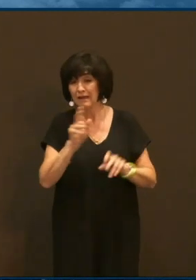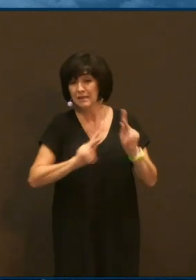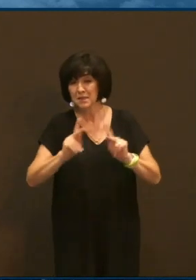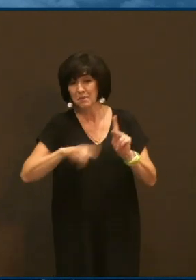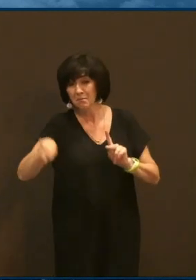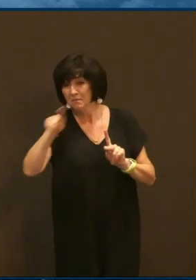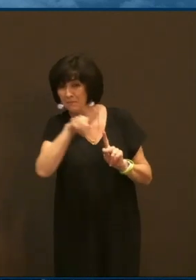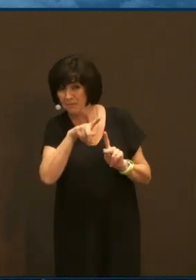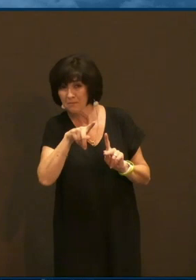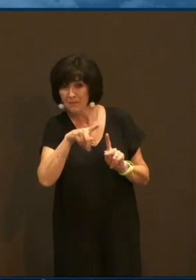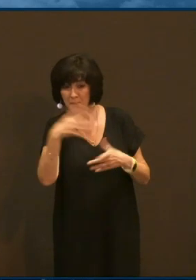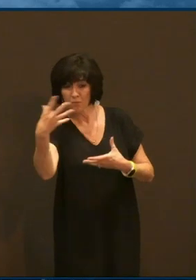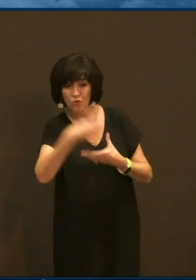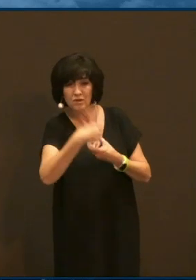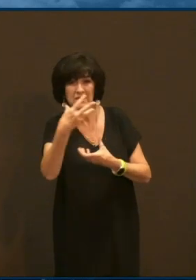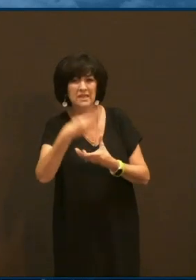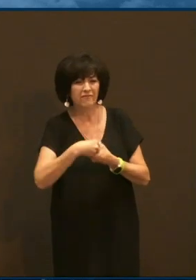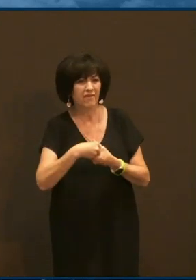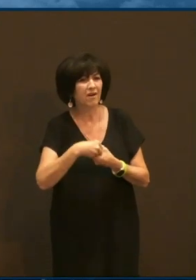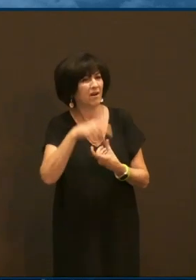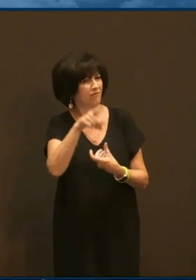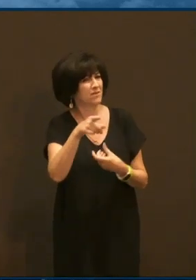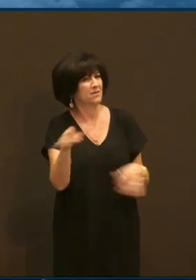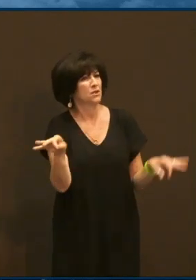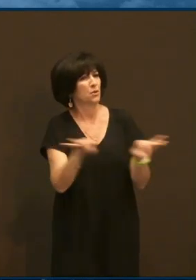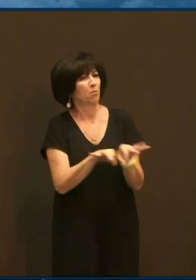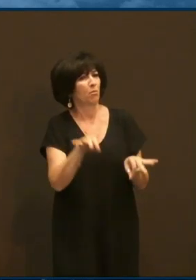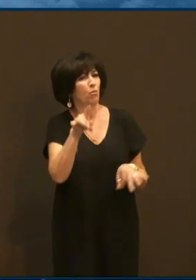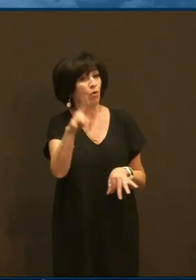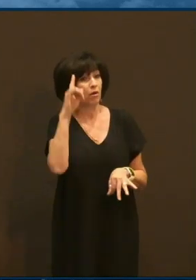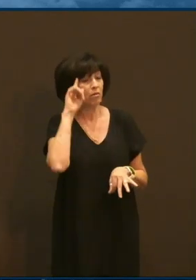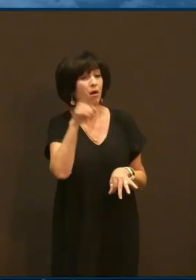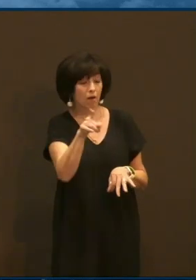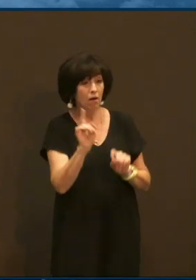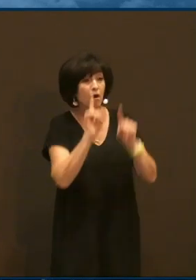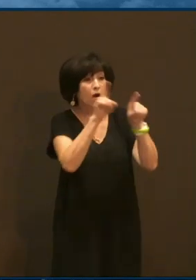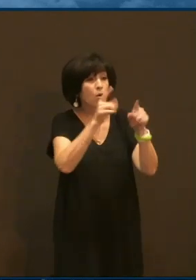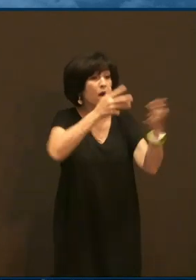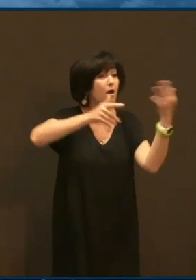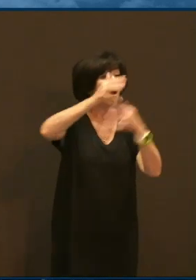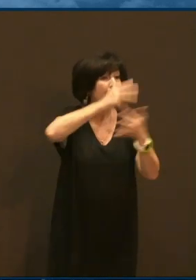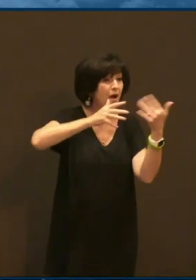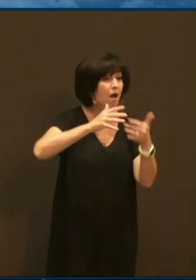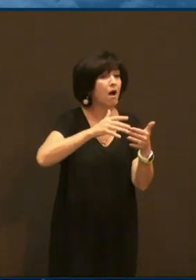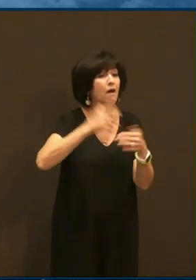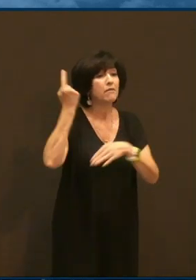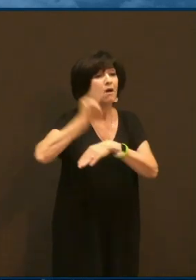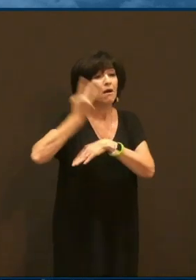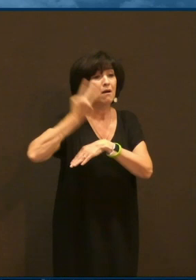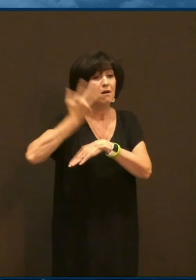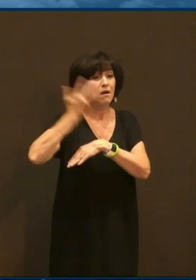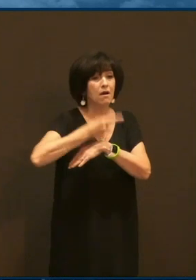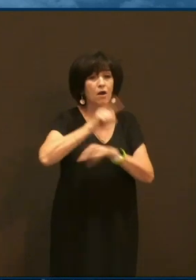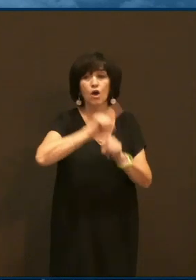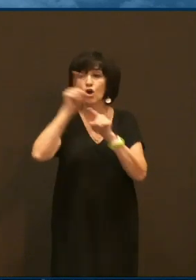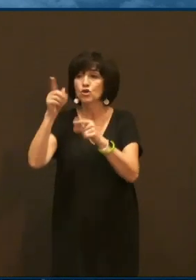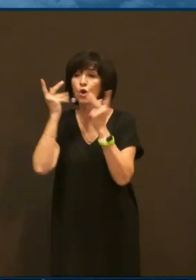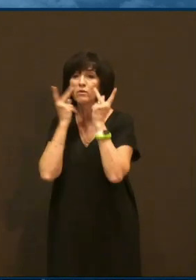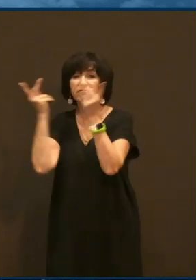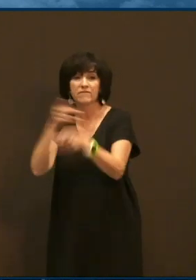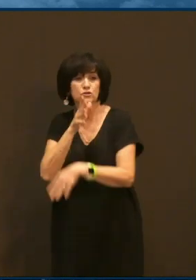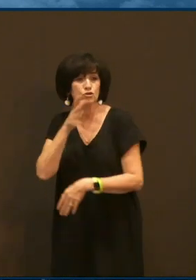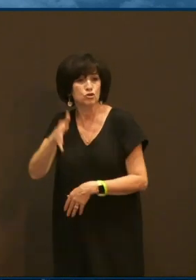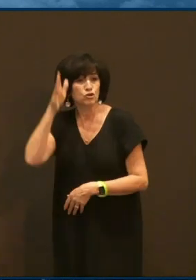think about grandparents and others who will be exposed. We know related to Senior Week activities are